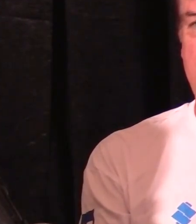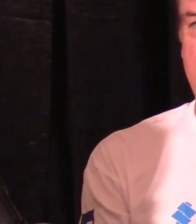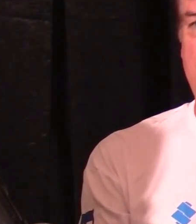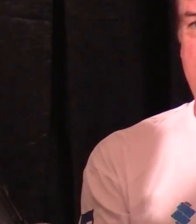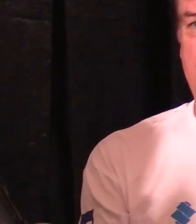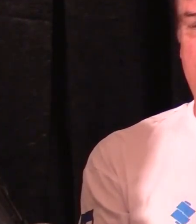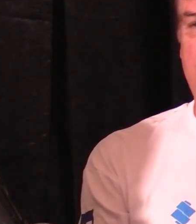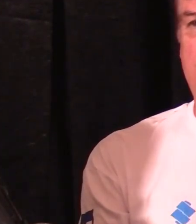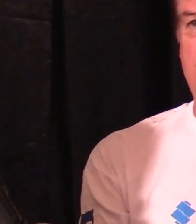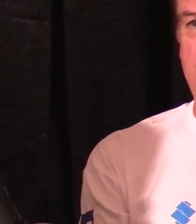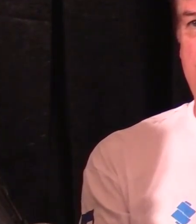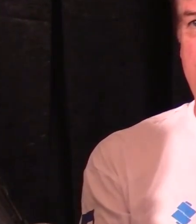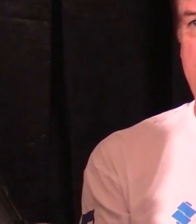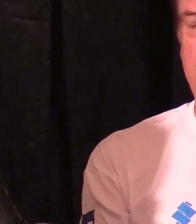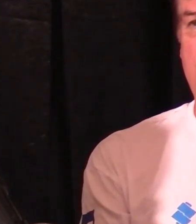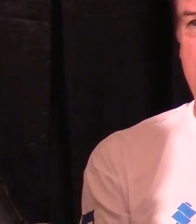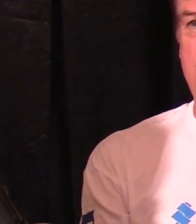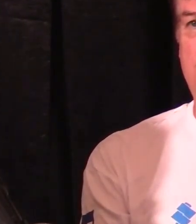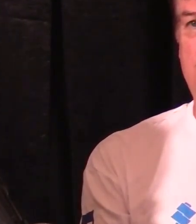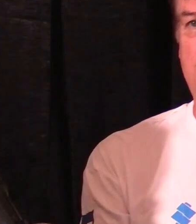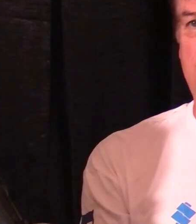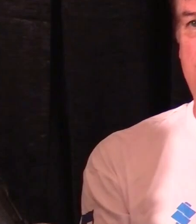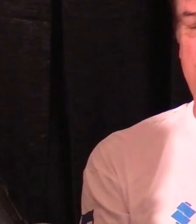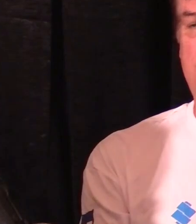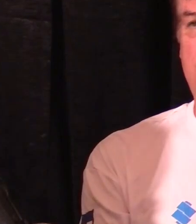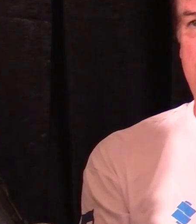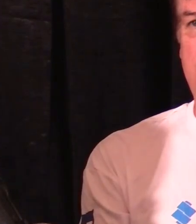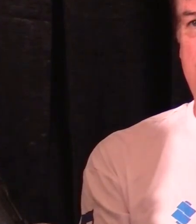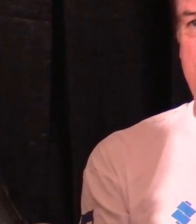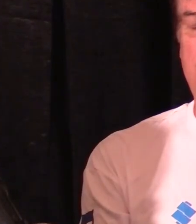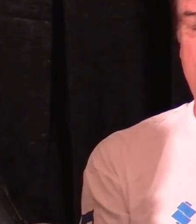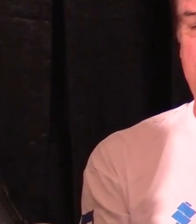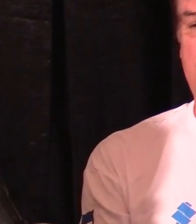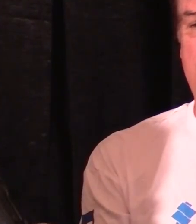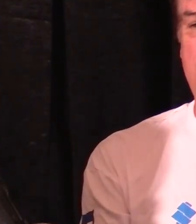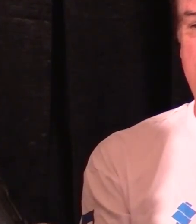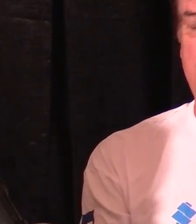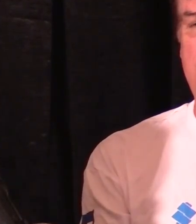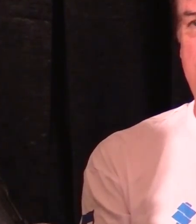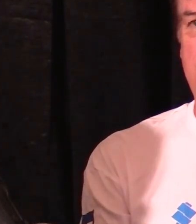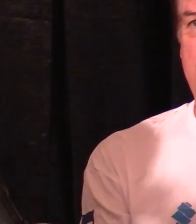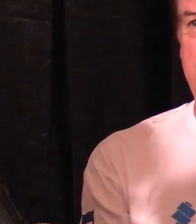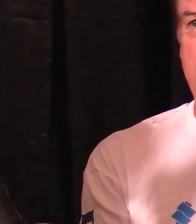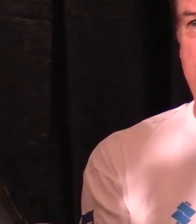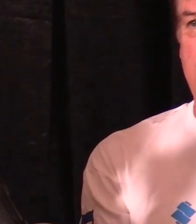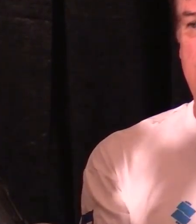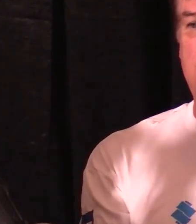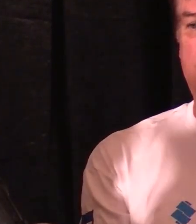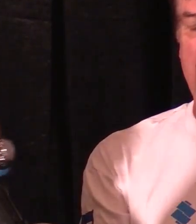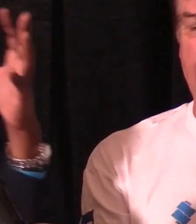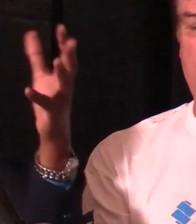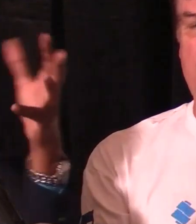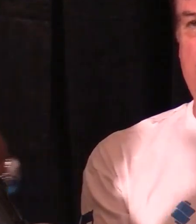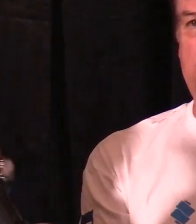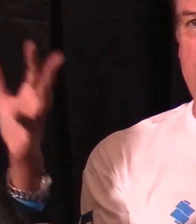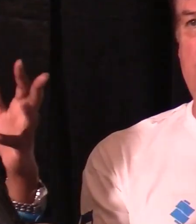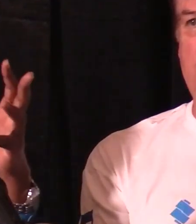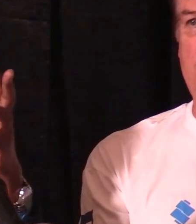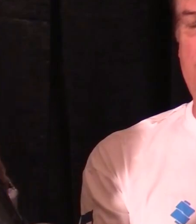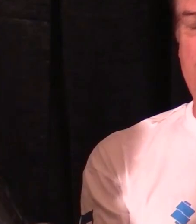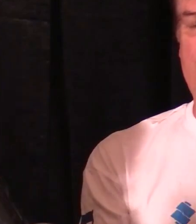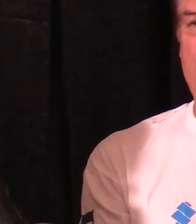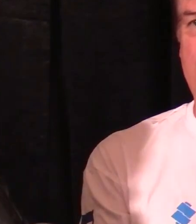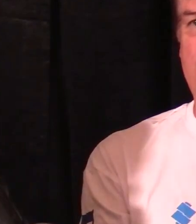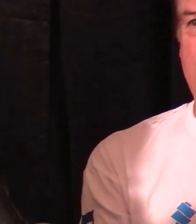people, well, create the interest first in Spike Sound, and then bring additional people into the town and into the